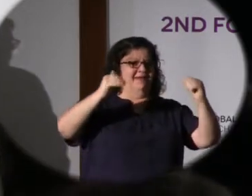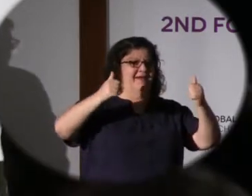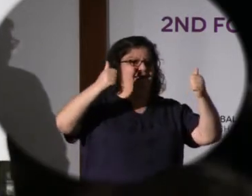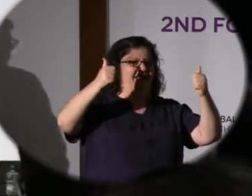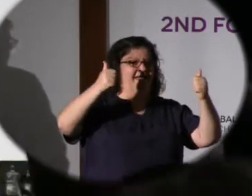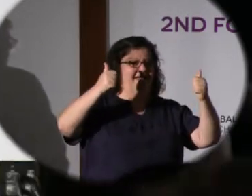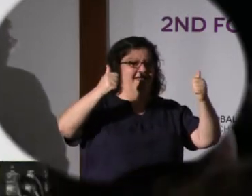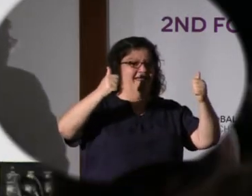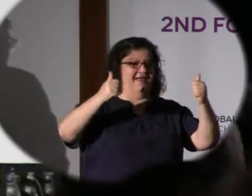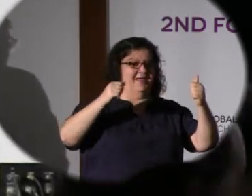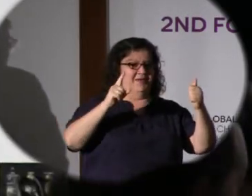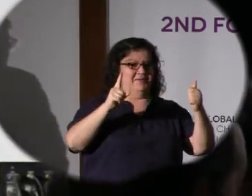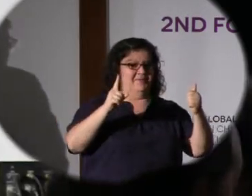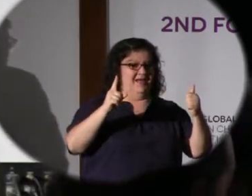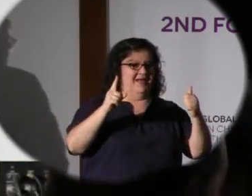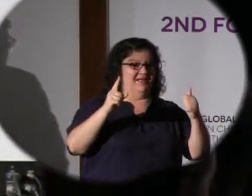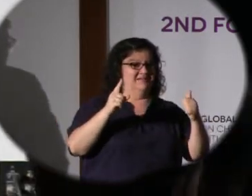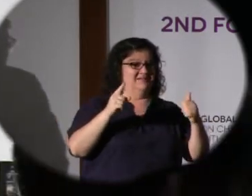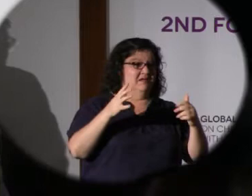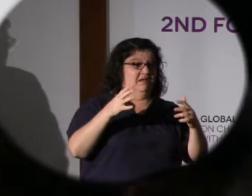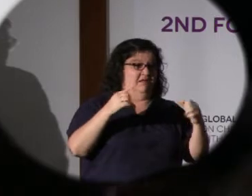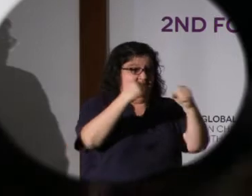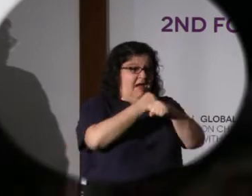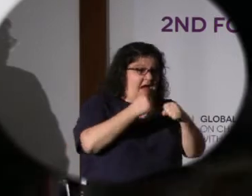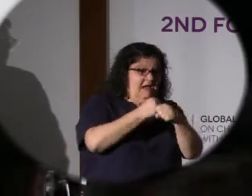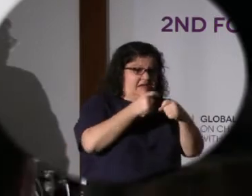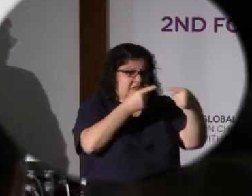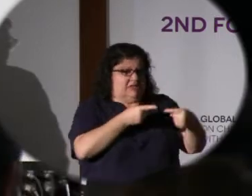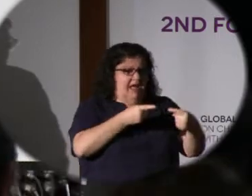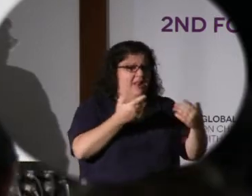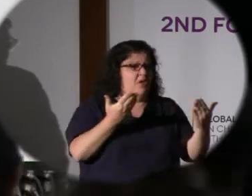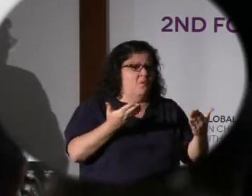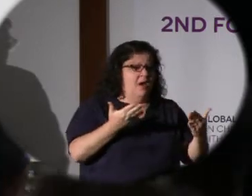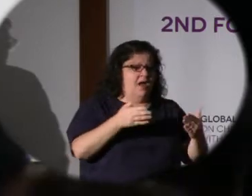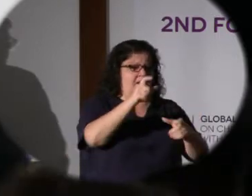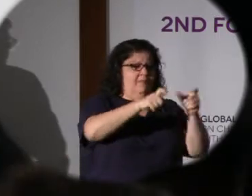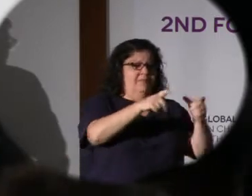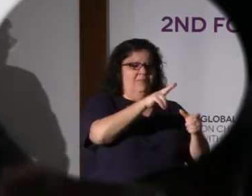do, what they can contribute to their families, their communities,